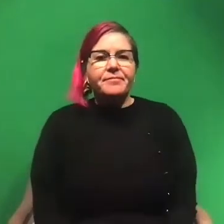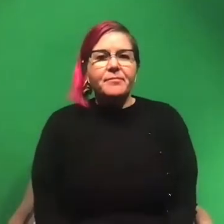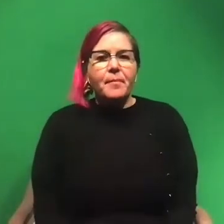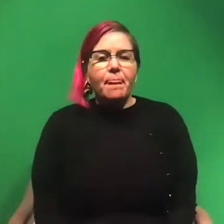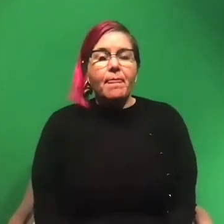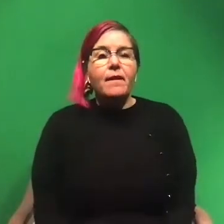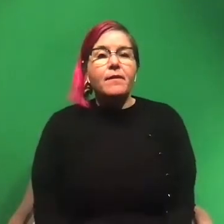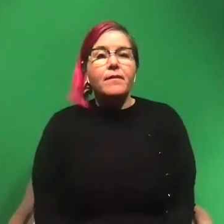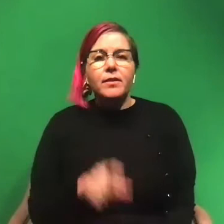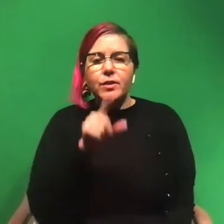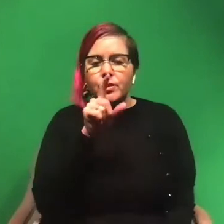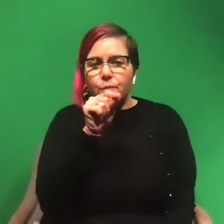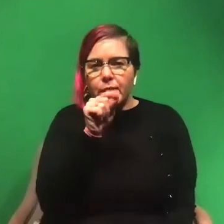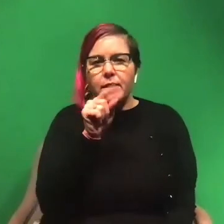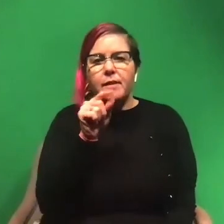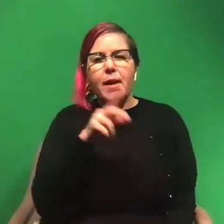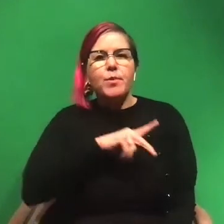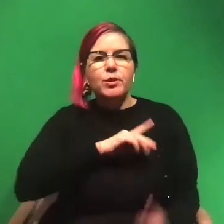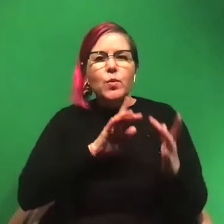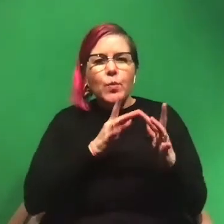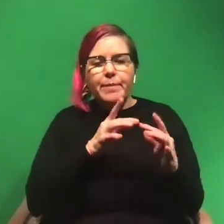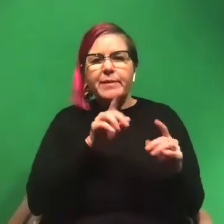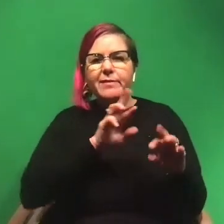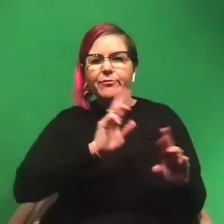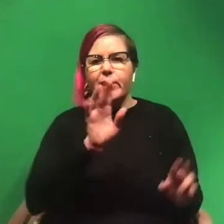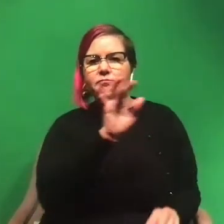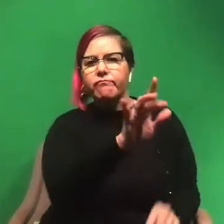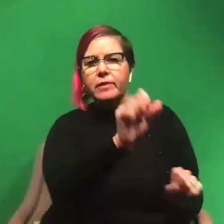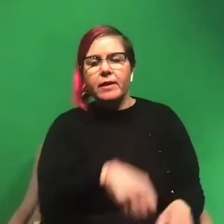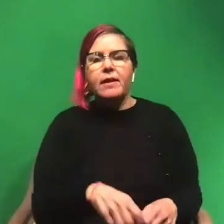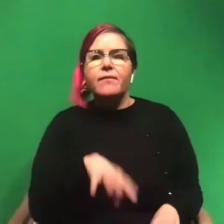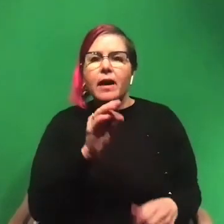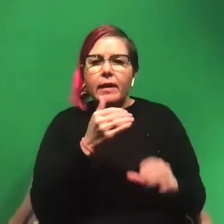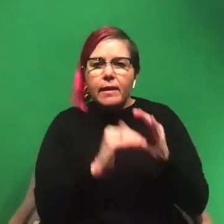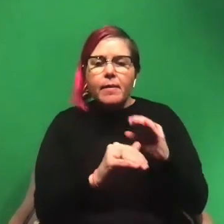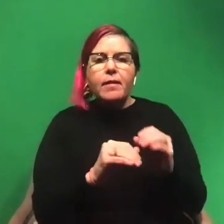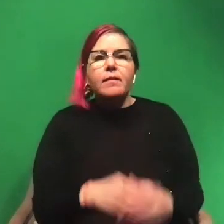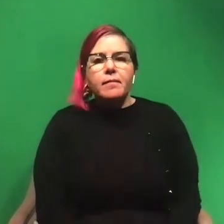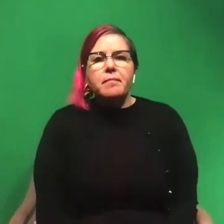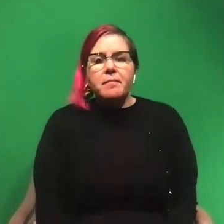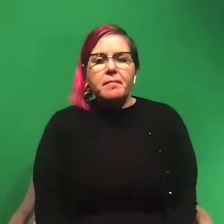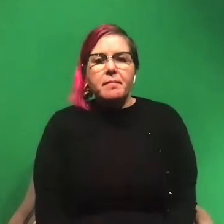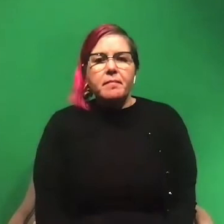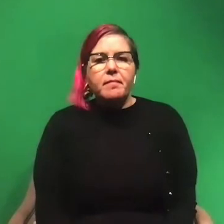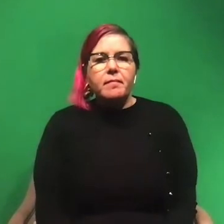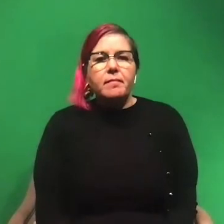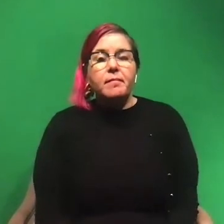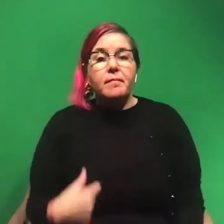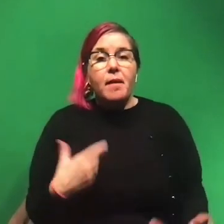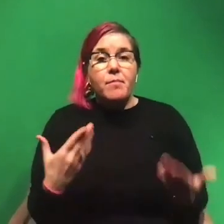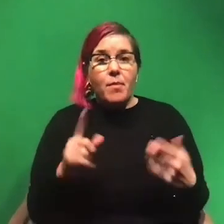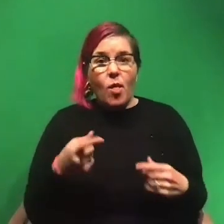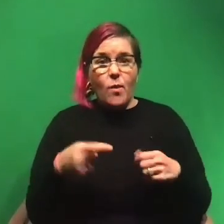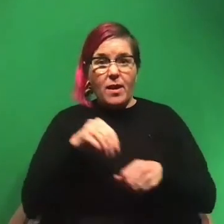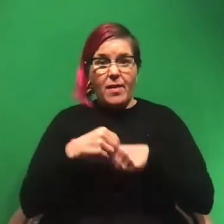go there, my personal website link is right there, so you can find my email relatively easy. I'm probably the only one in the country with